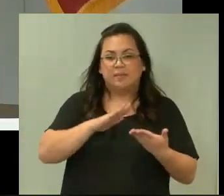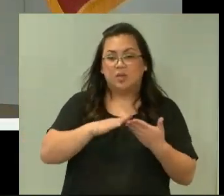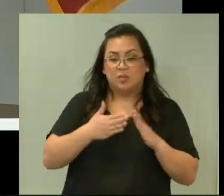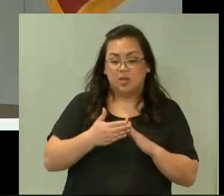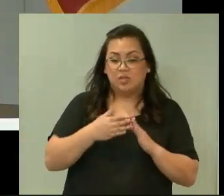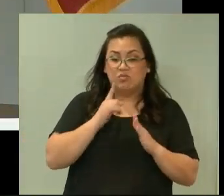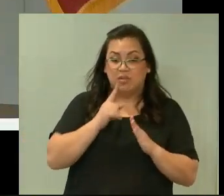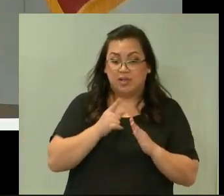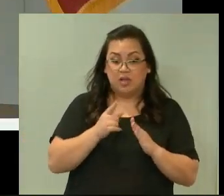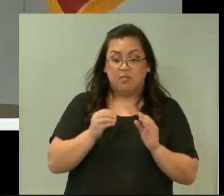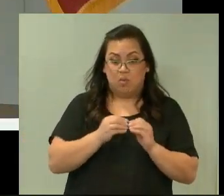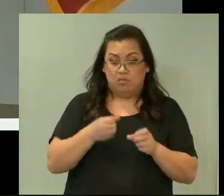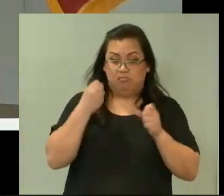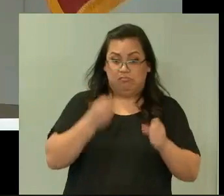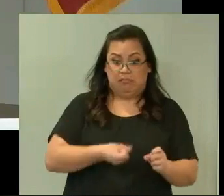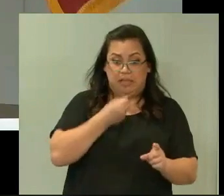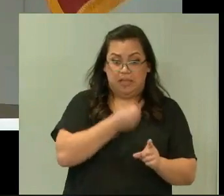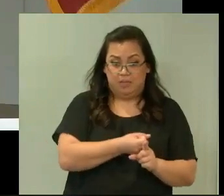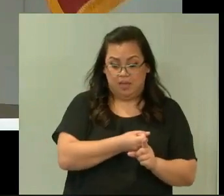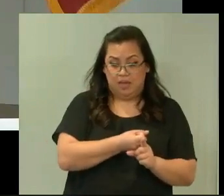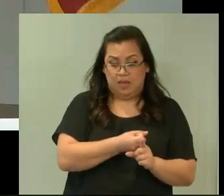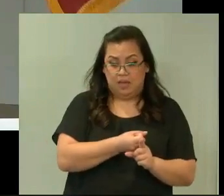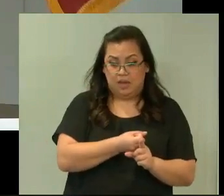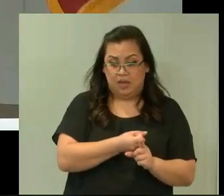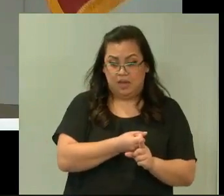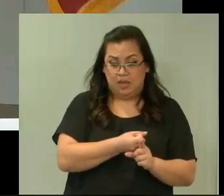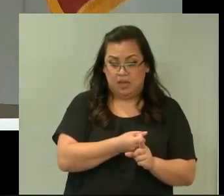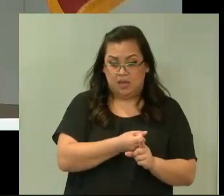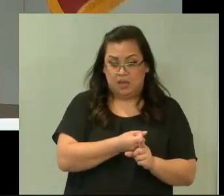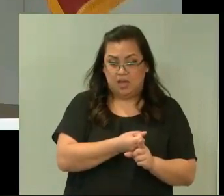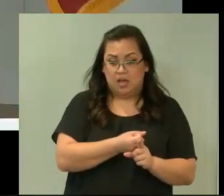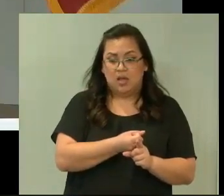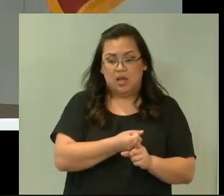hardly impacted, more